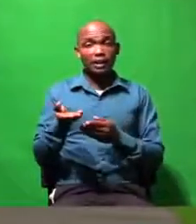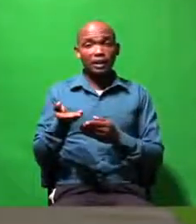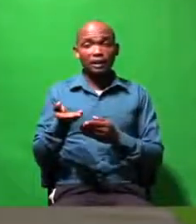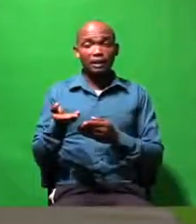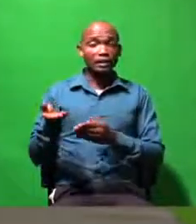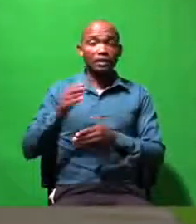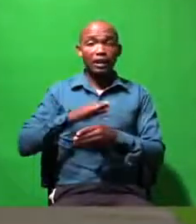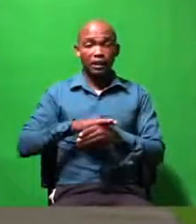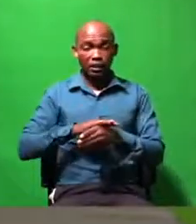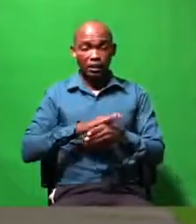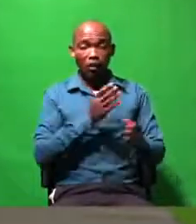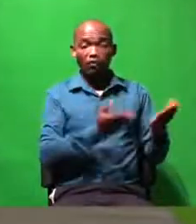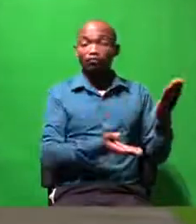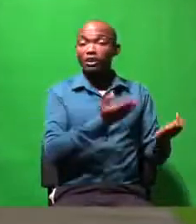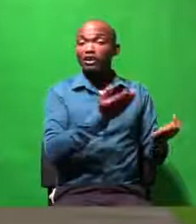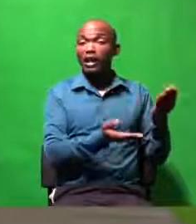of measuring